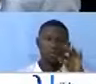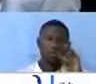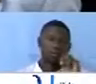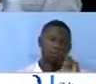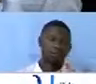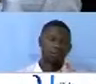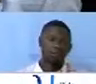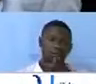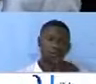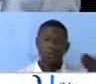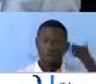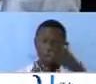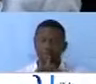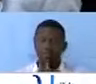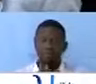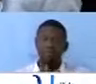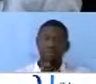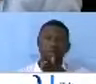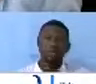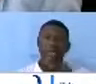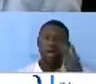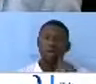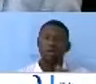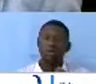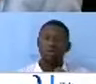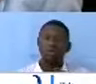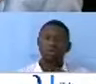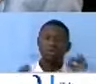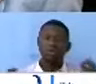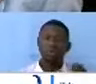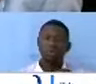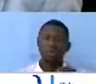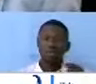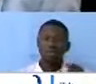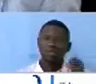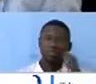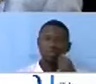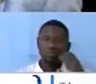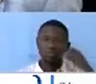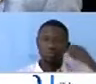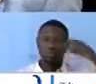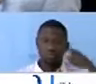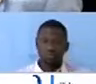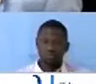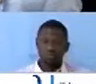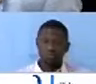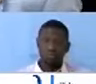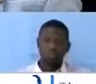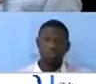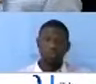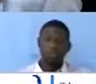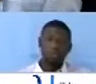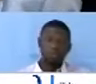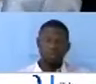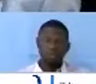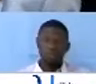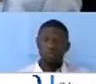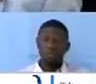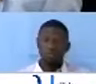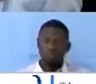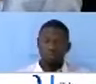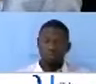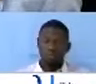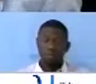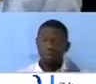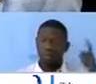did they continue electrocuting you? They were shocking me, that's how you put it, beating